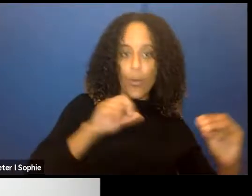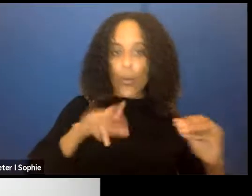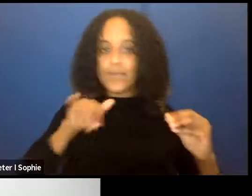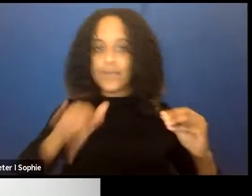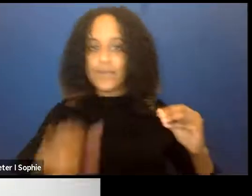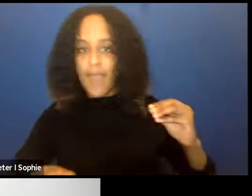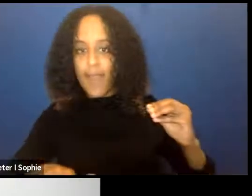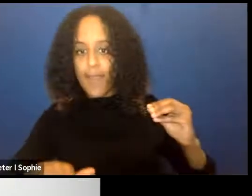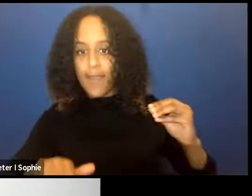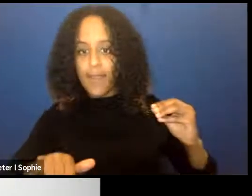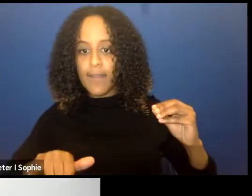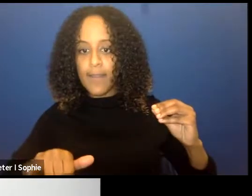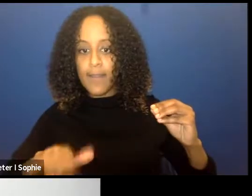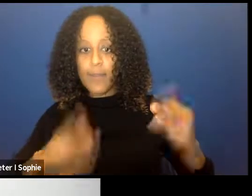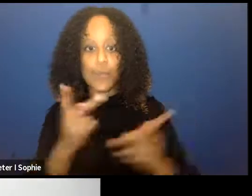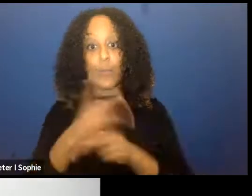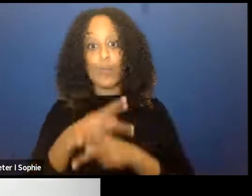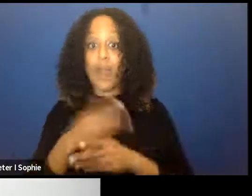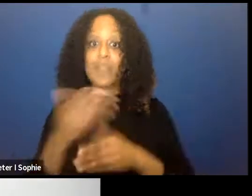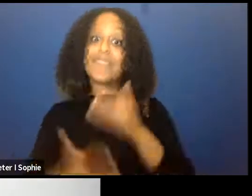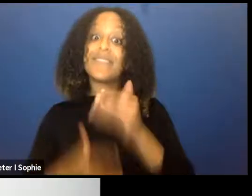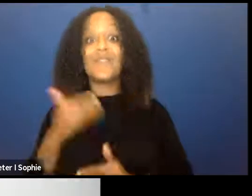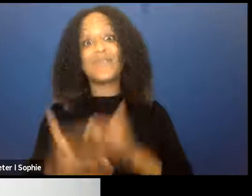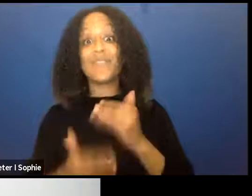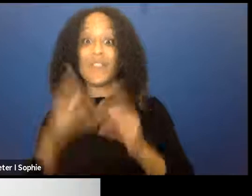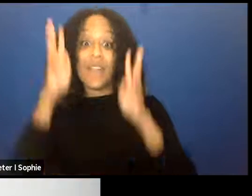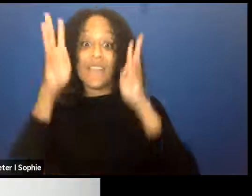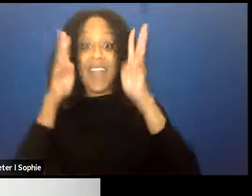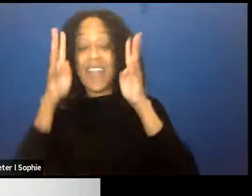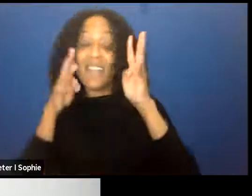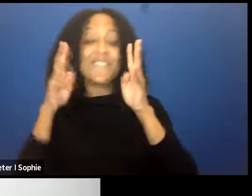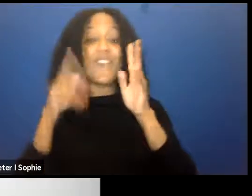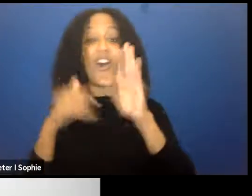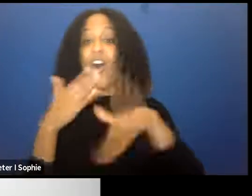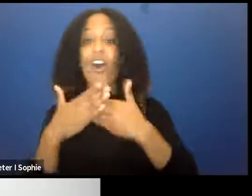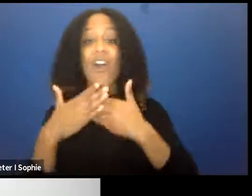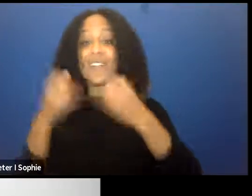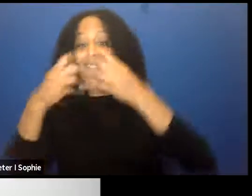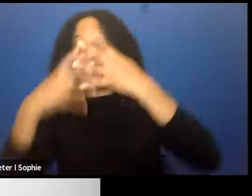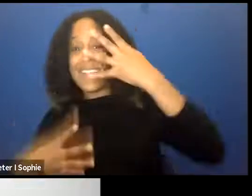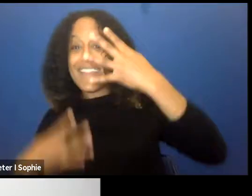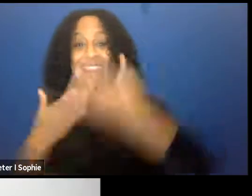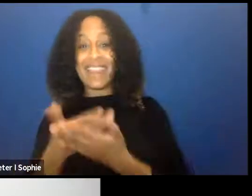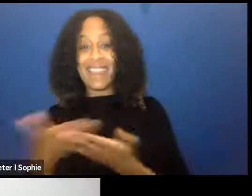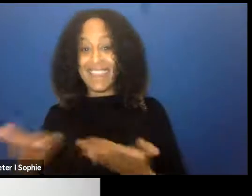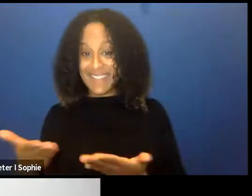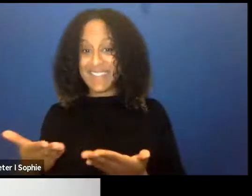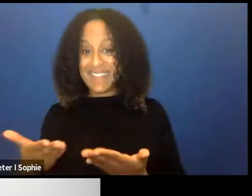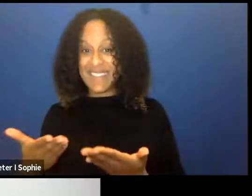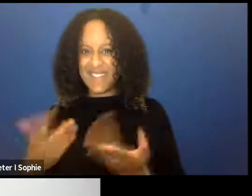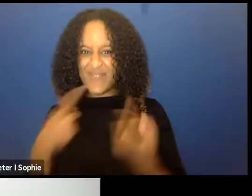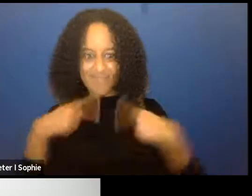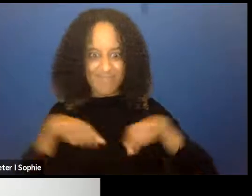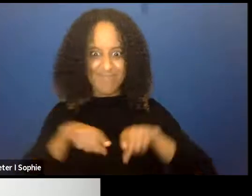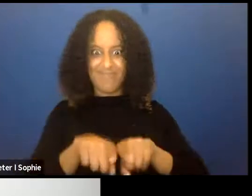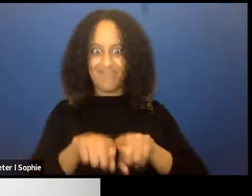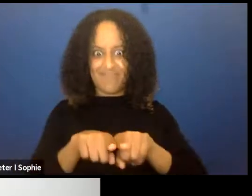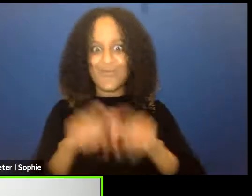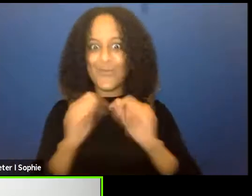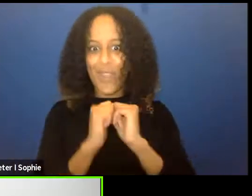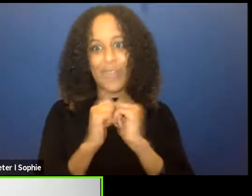stay, and to be productive and to be innovative. All of these things, again, they play together so